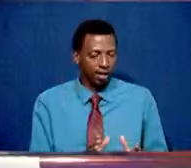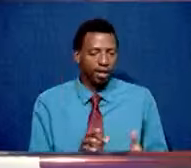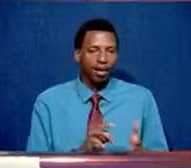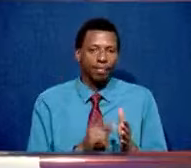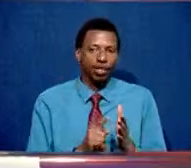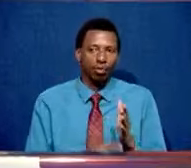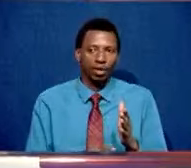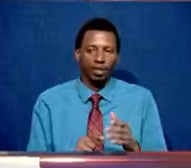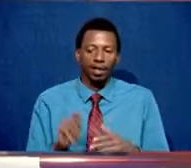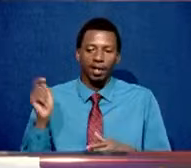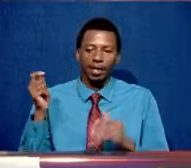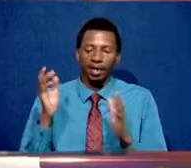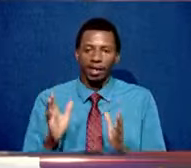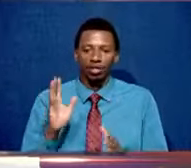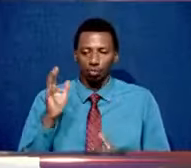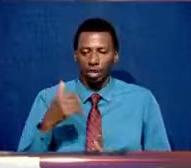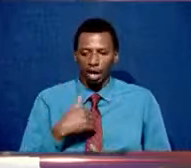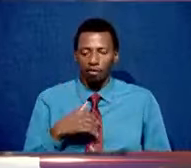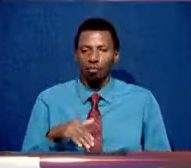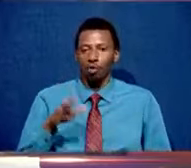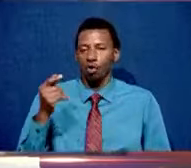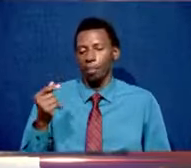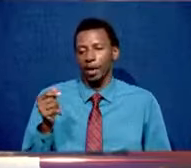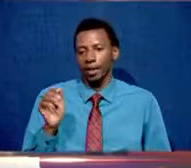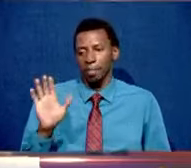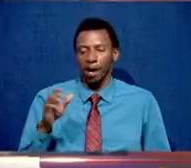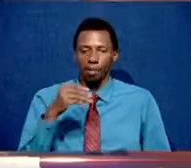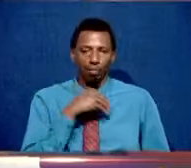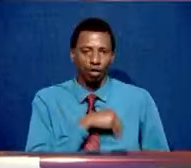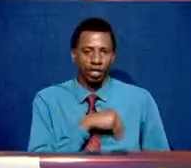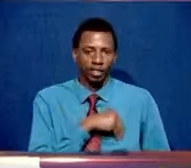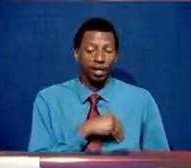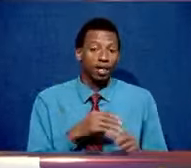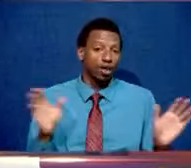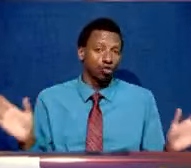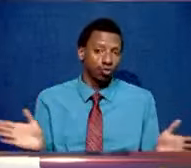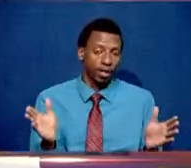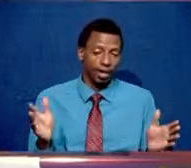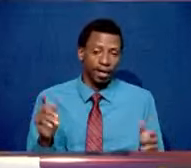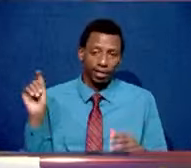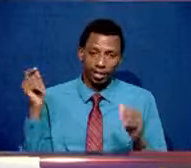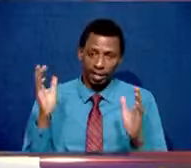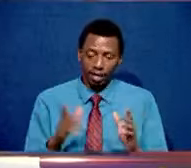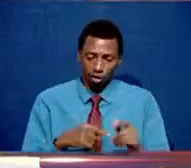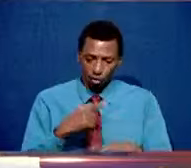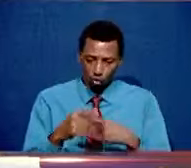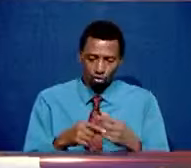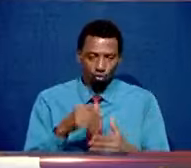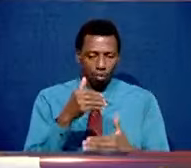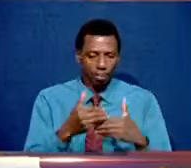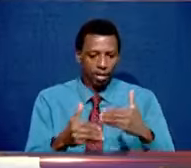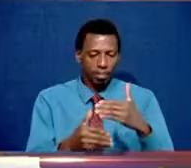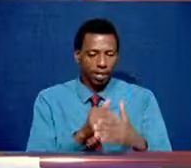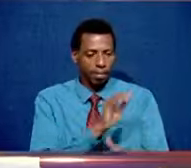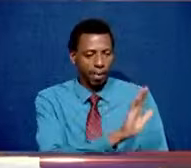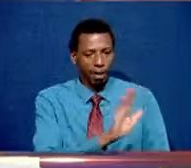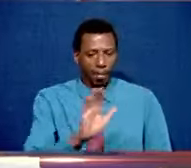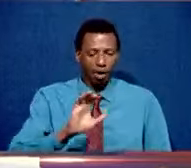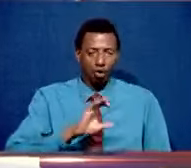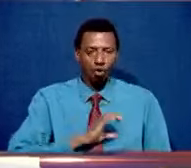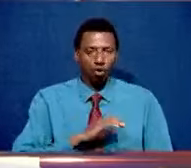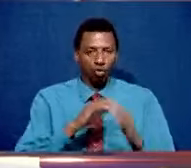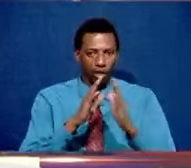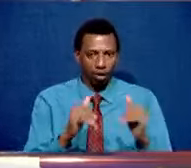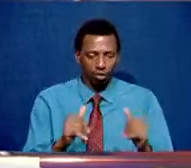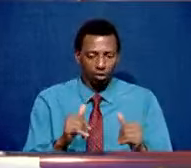more money in the pocket. Mr. Speaker, in order to encourage Kenyans to continue constructing their own houses, I propose to increase the